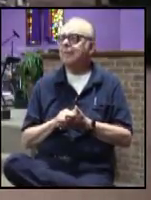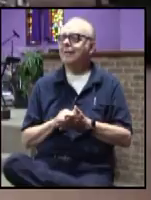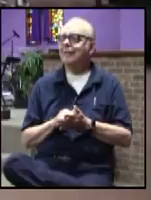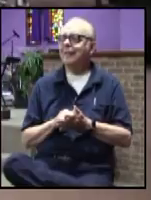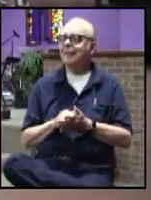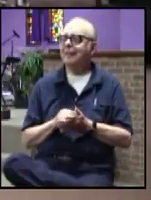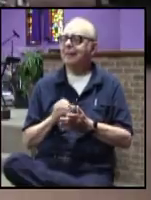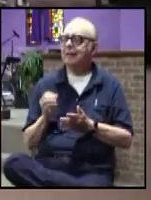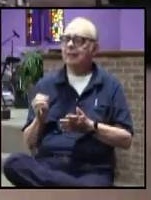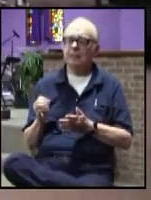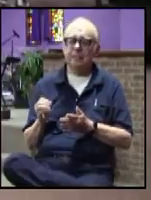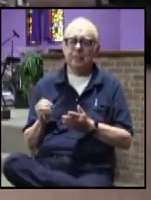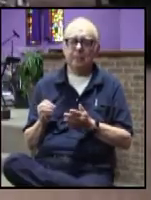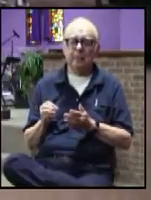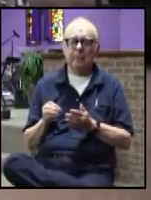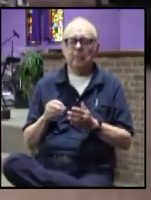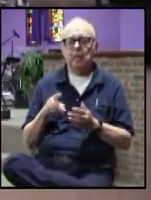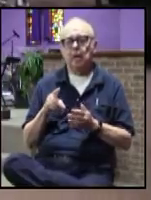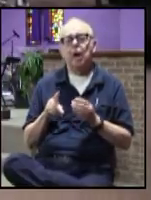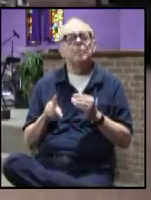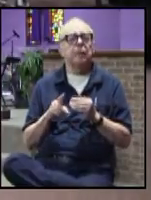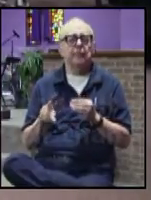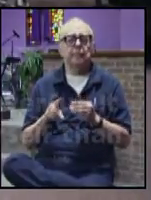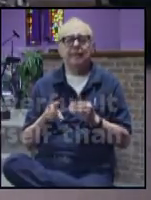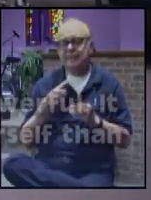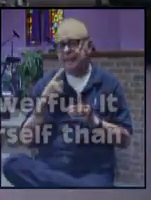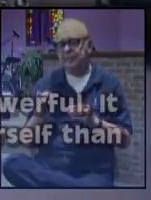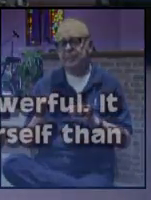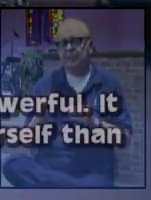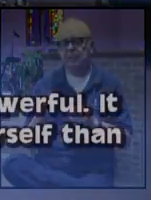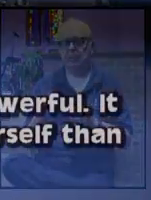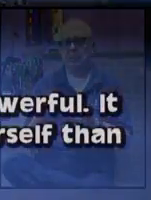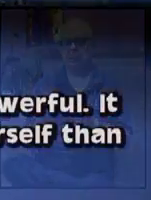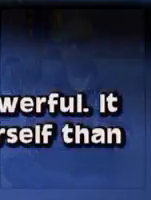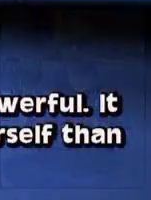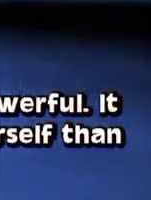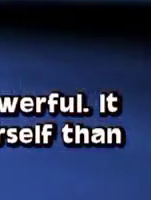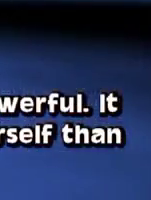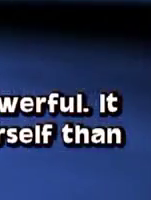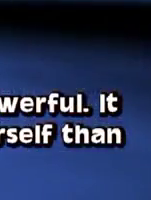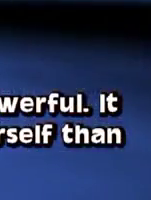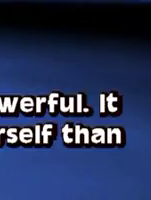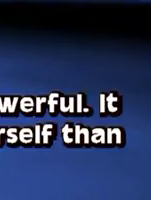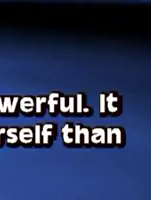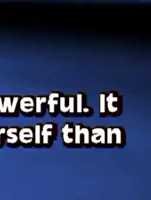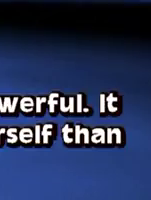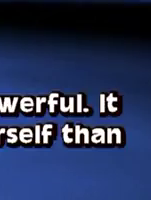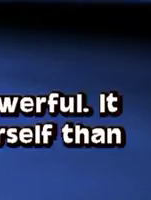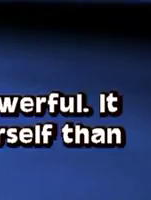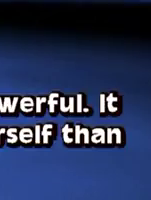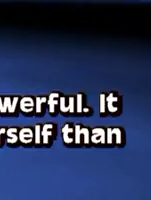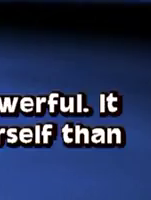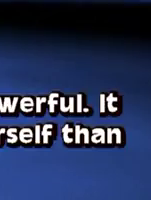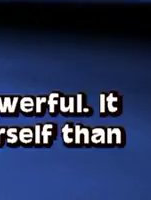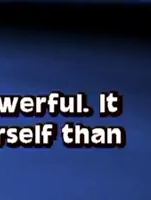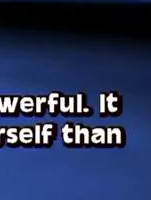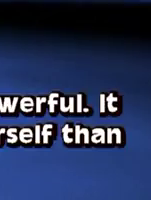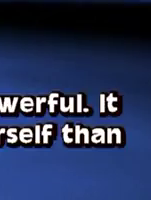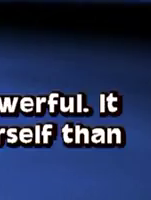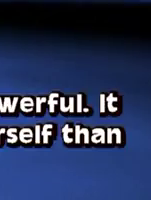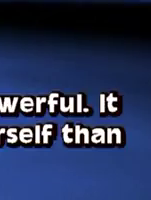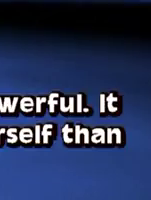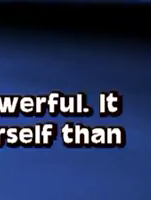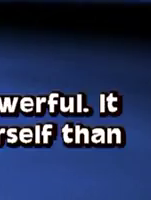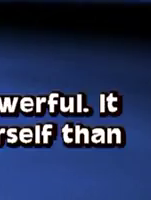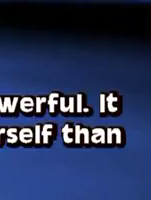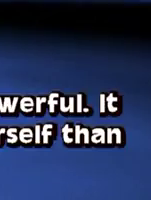so in Proverbs 16:32 it says this: it's better to be patient than powerful.